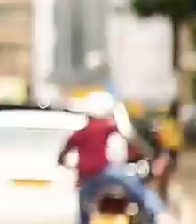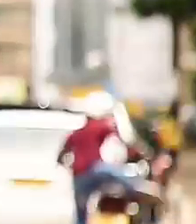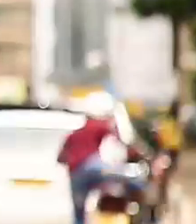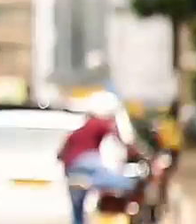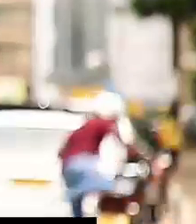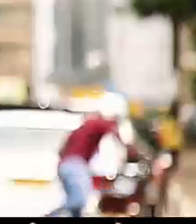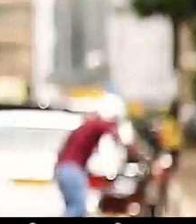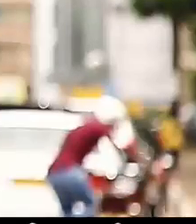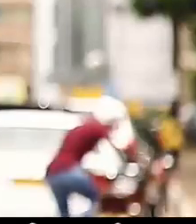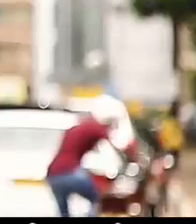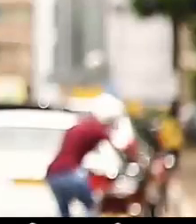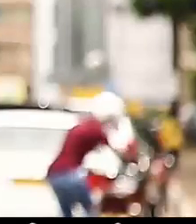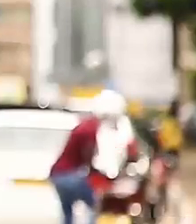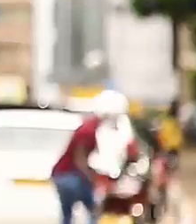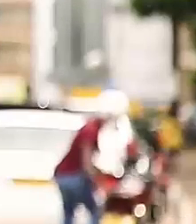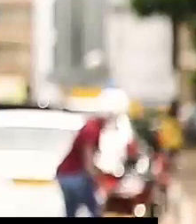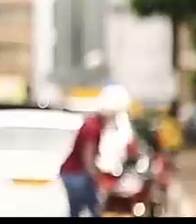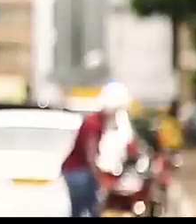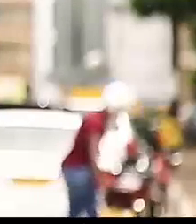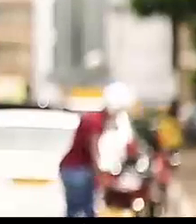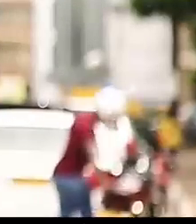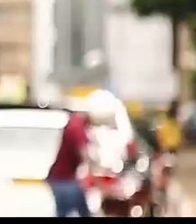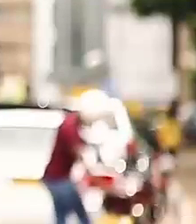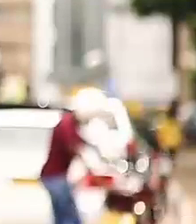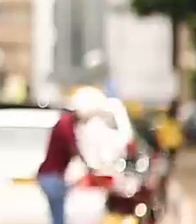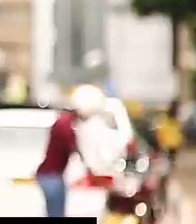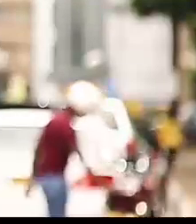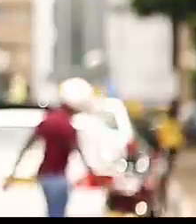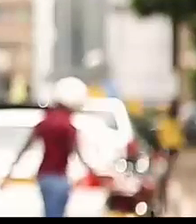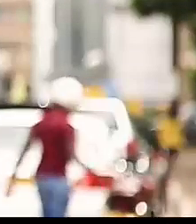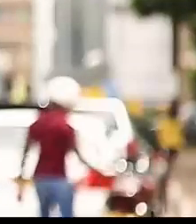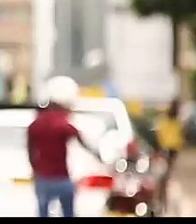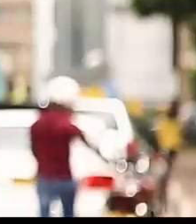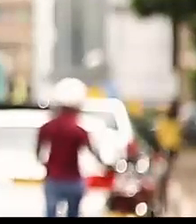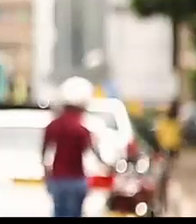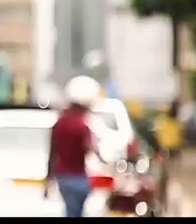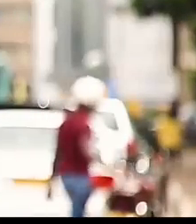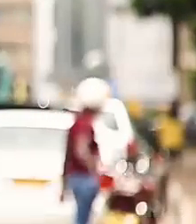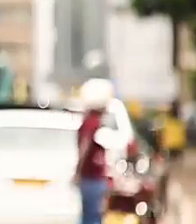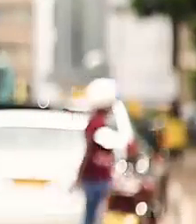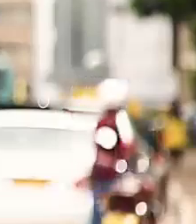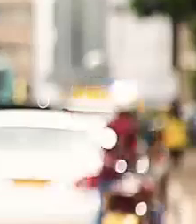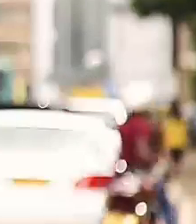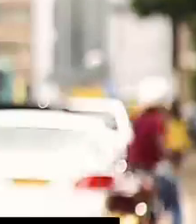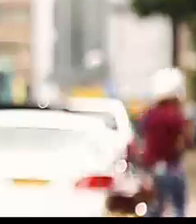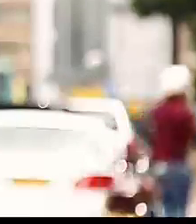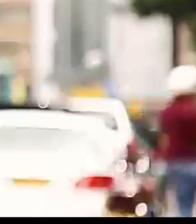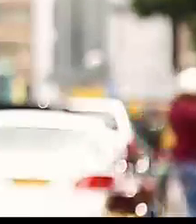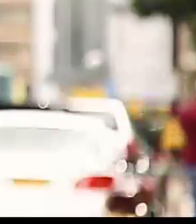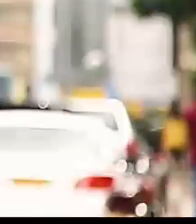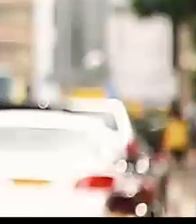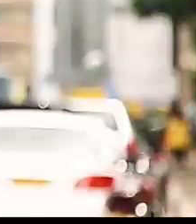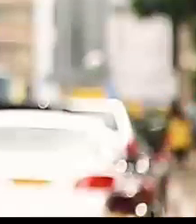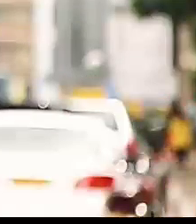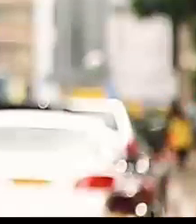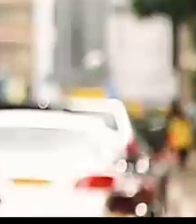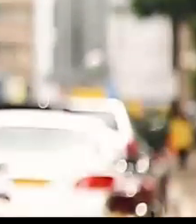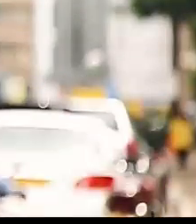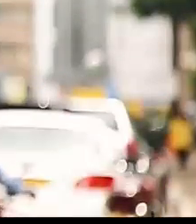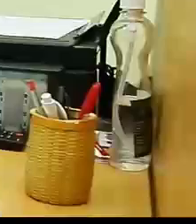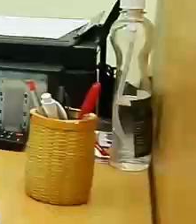from admission, visa, air tickets. You can go for Shinoko Shore of the Queen for the Mahanga when you teach